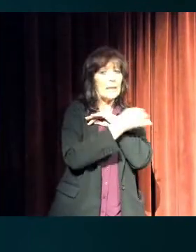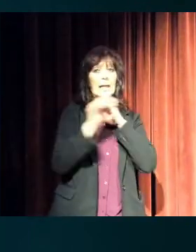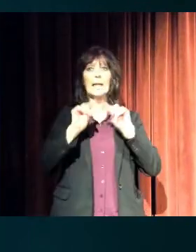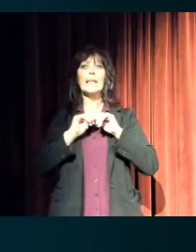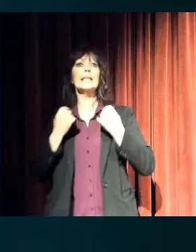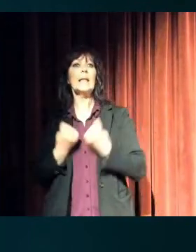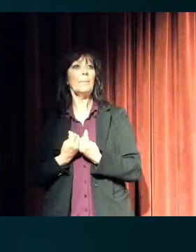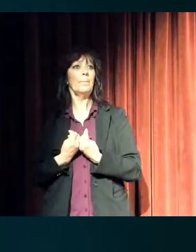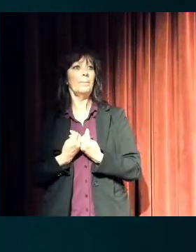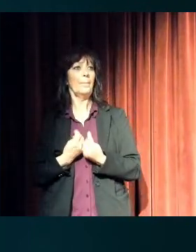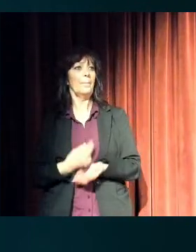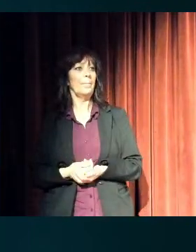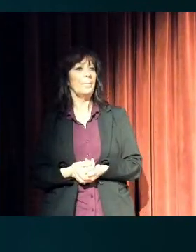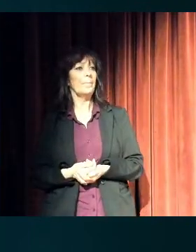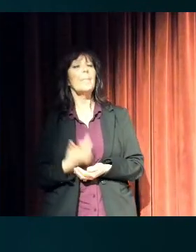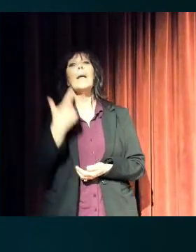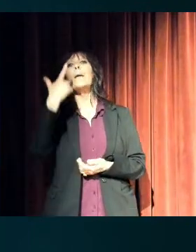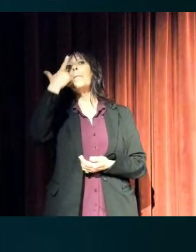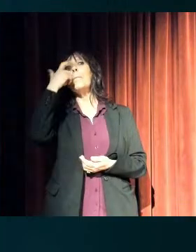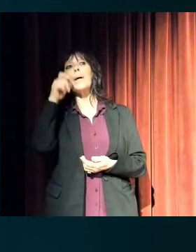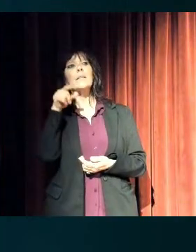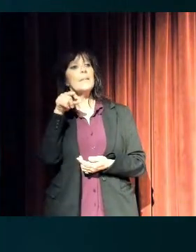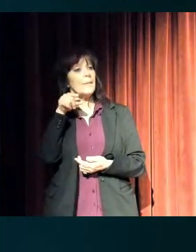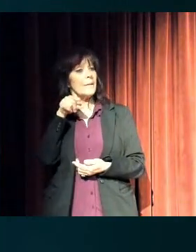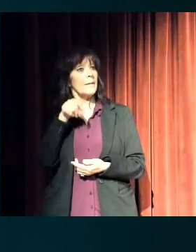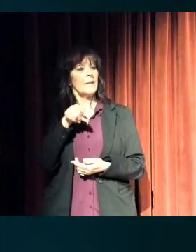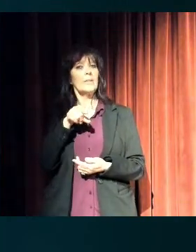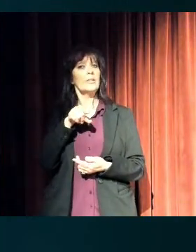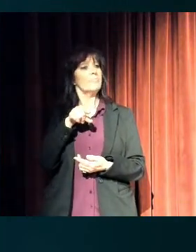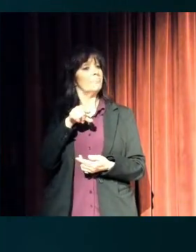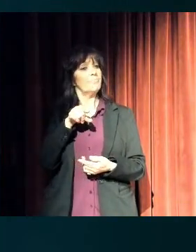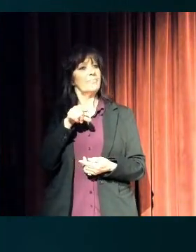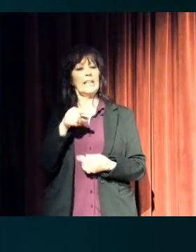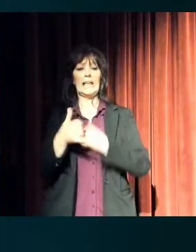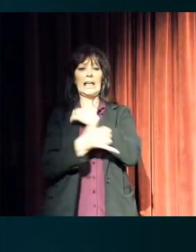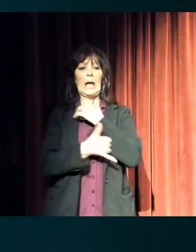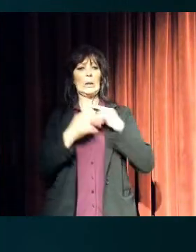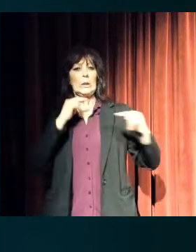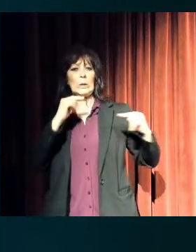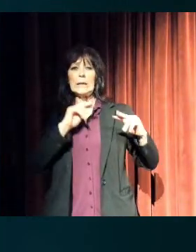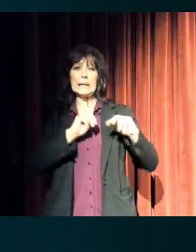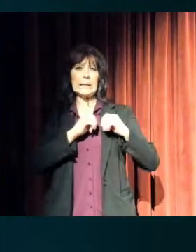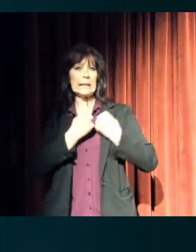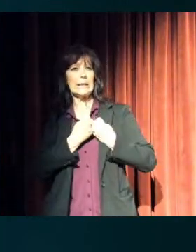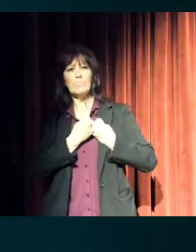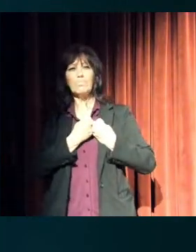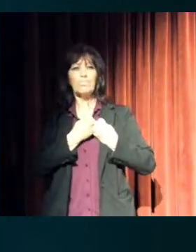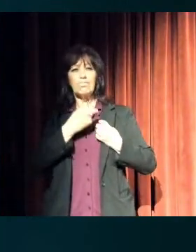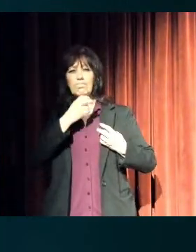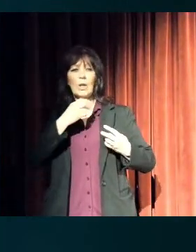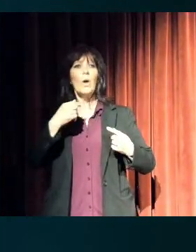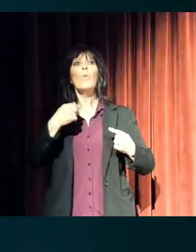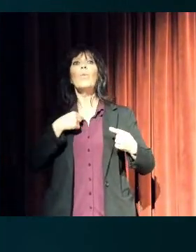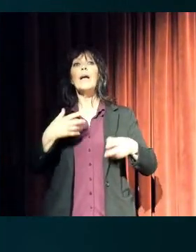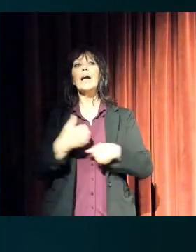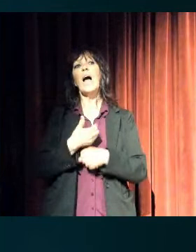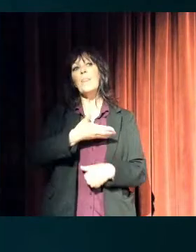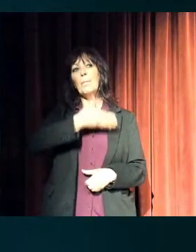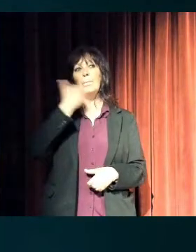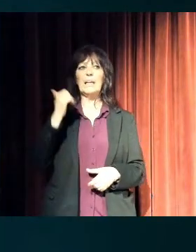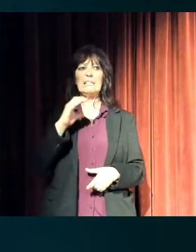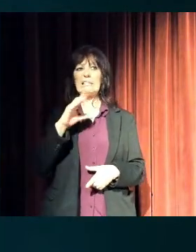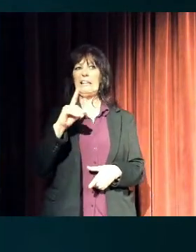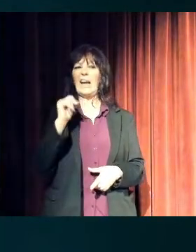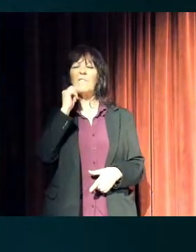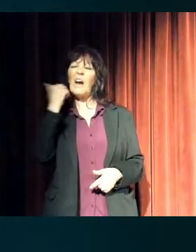the team. Because of the steadfast resolve of our county negotiating team, we got the best CBA